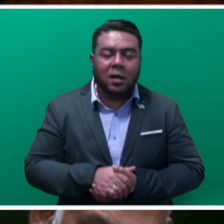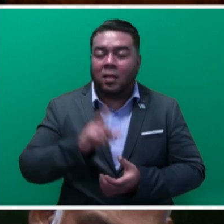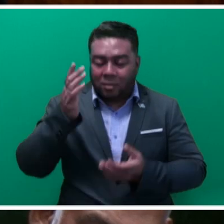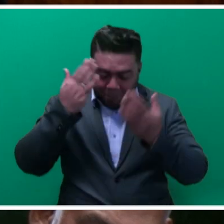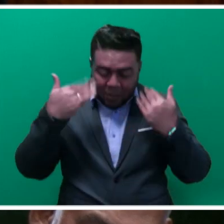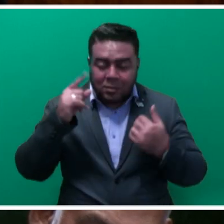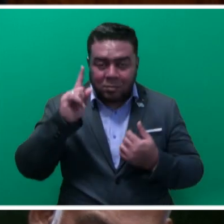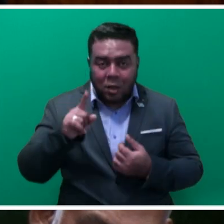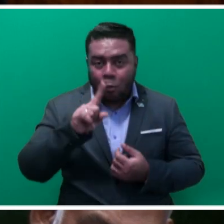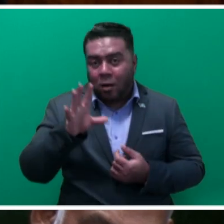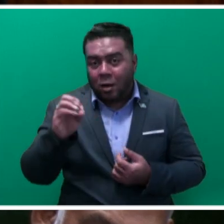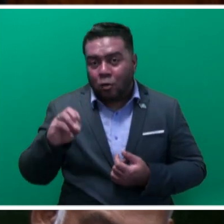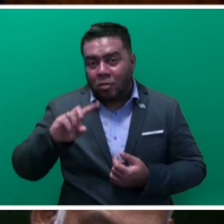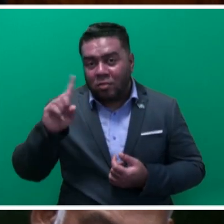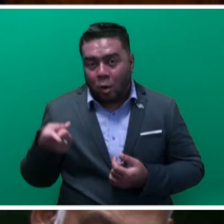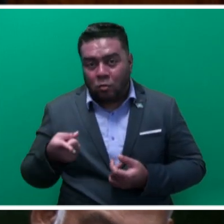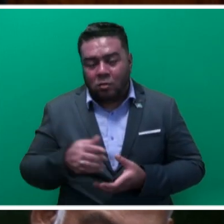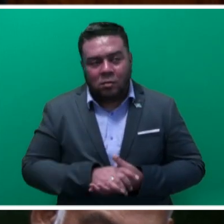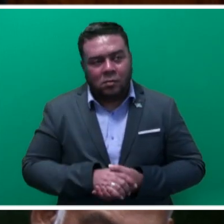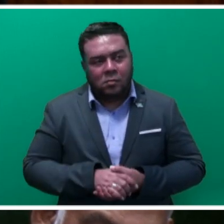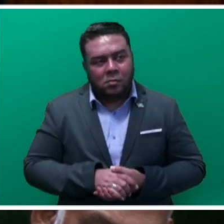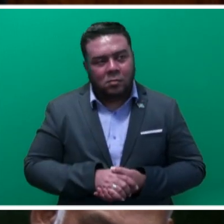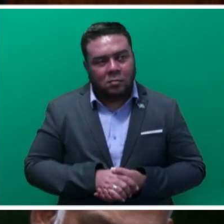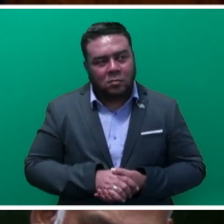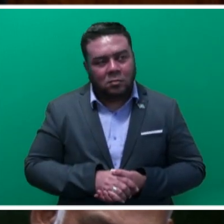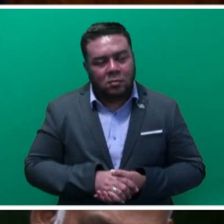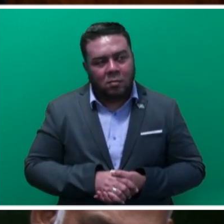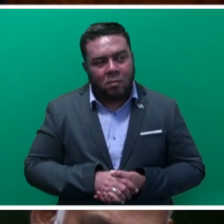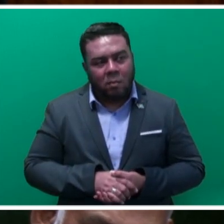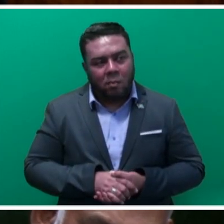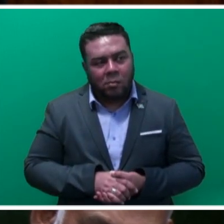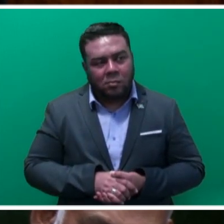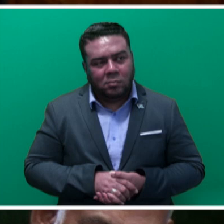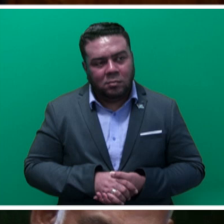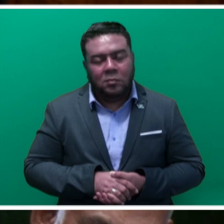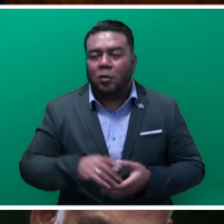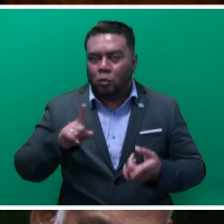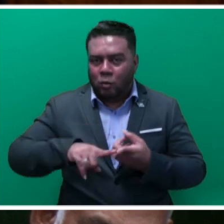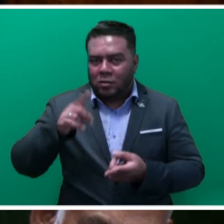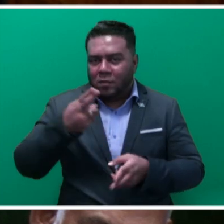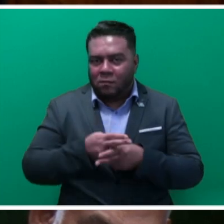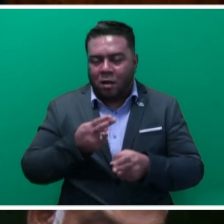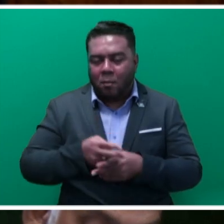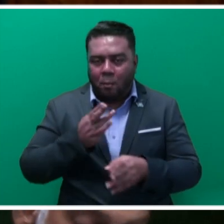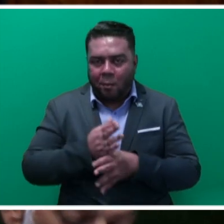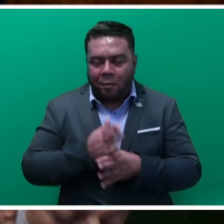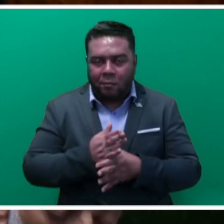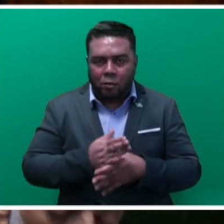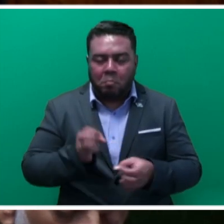Speaker, 100,000 was allocated to support 10 youth farming clusters to raise their farm operations to a commercial